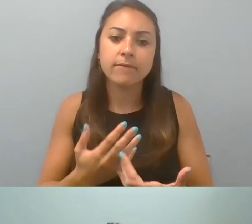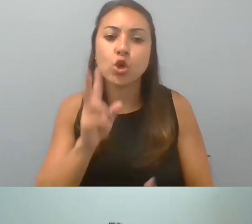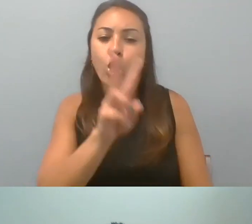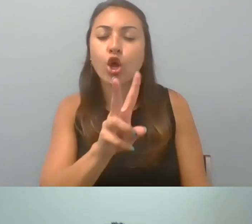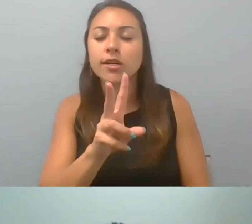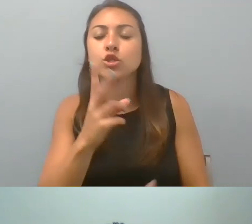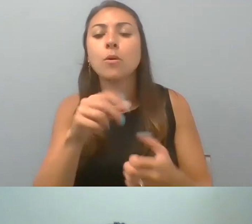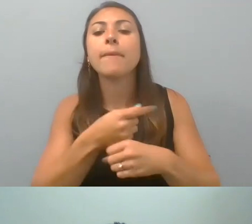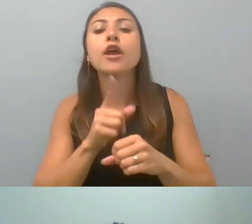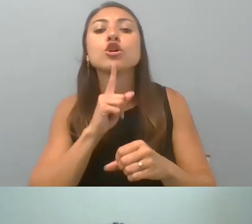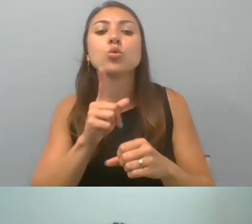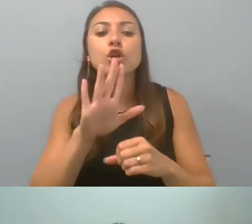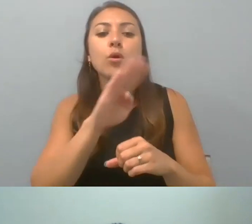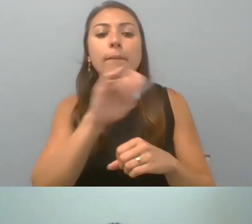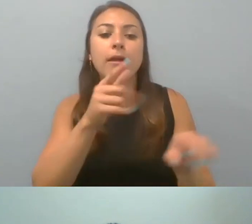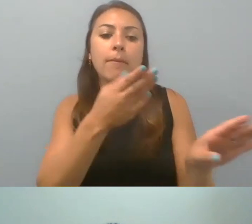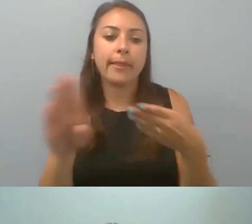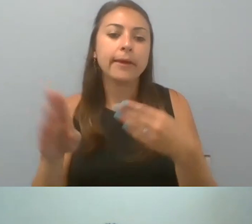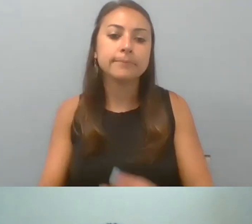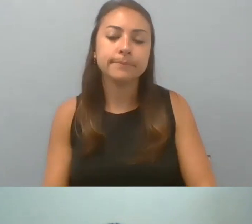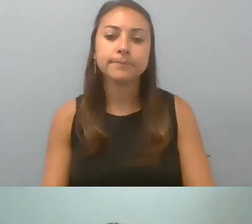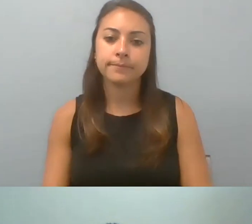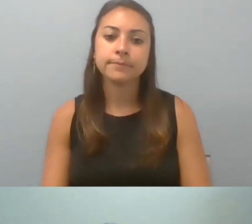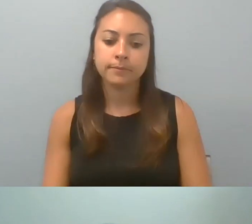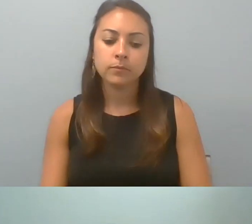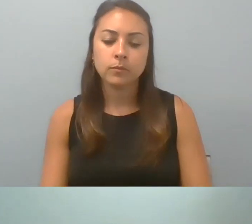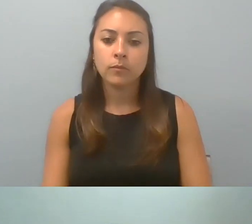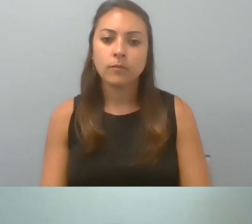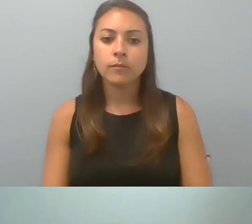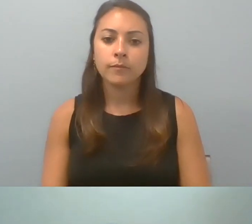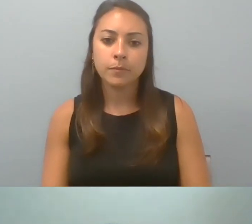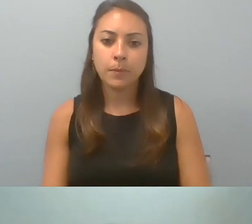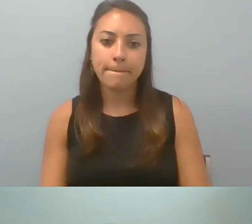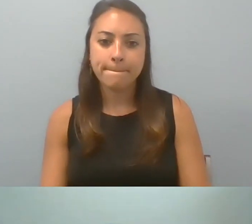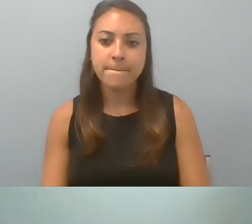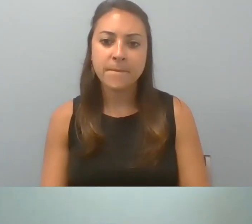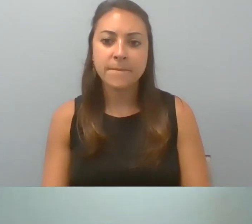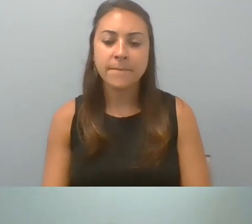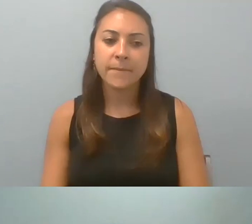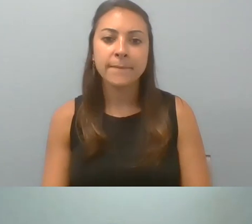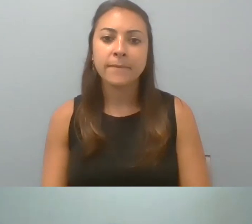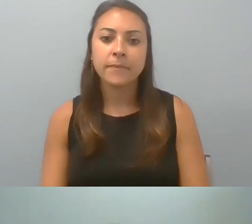is covering automatically your time on campus might be of interest to people.